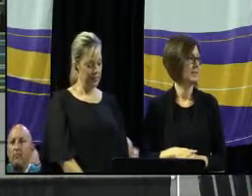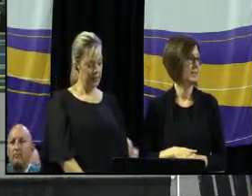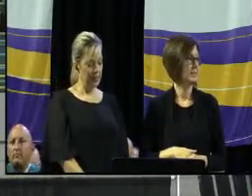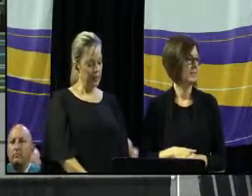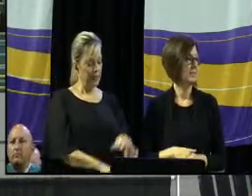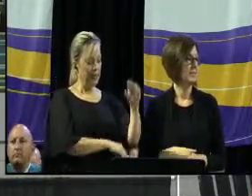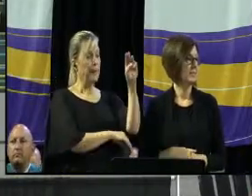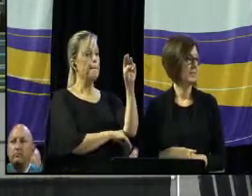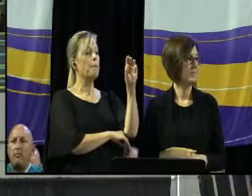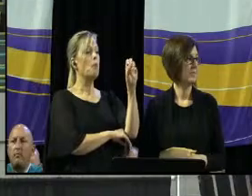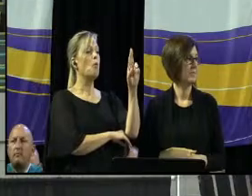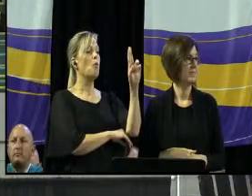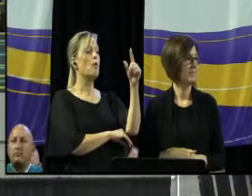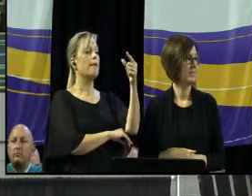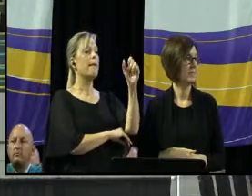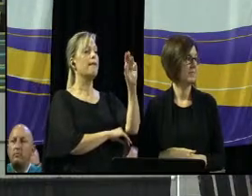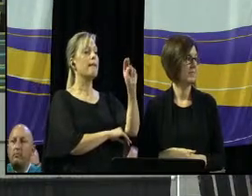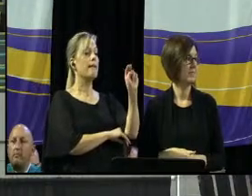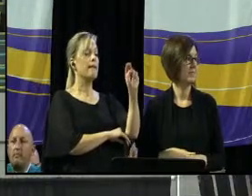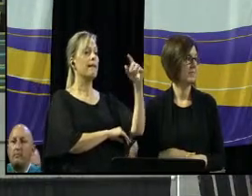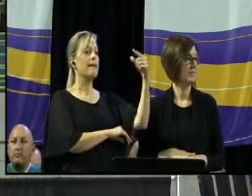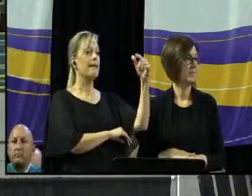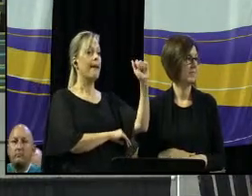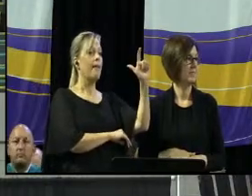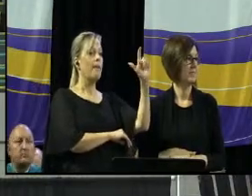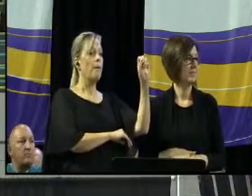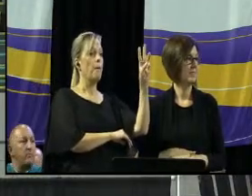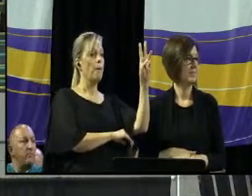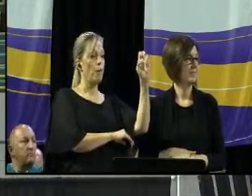Morgan Lee Galloway.